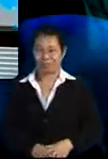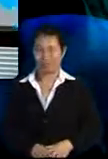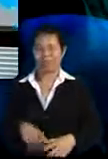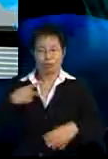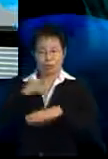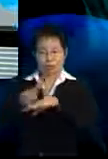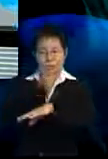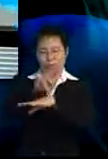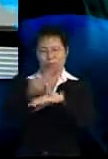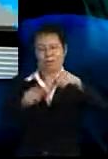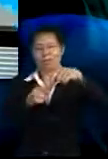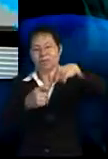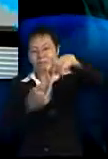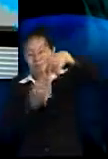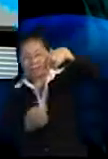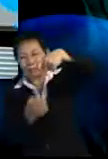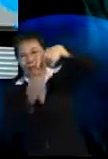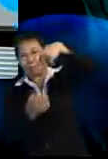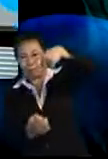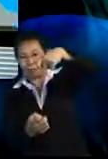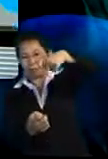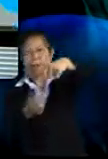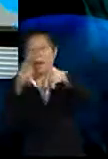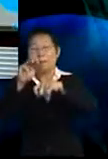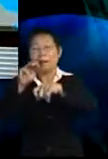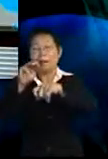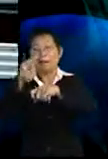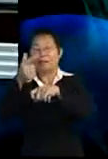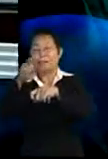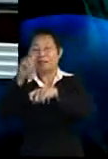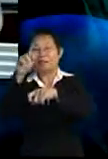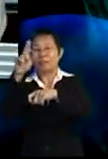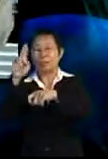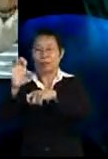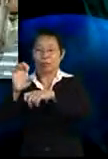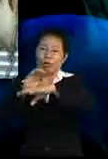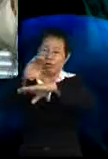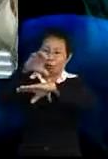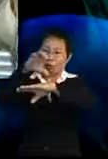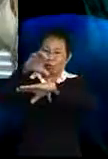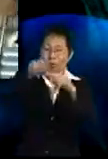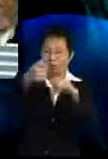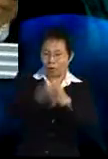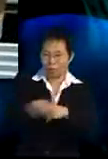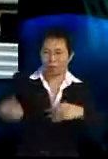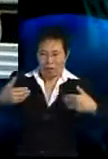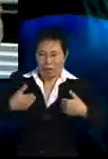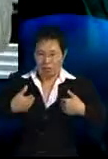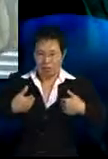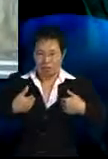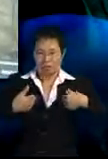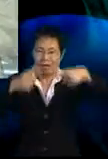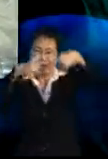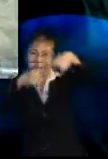We use a spring balance to measure magnitude of force. When an object hangs